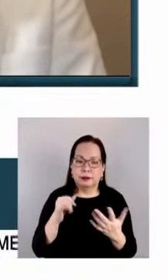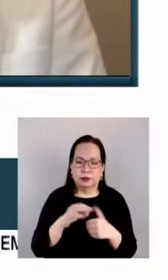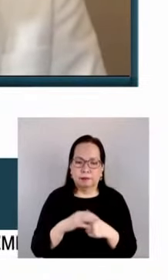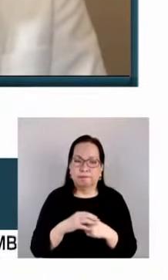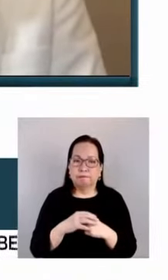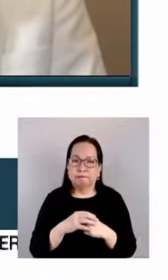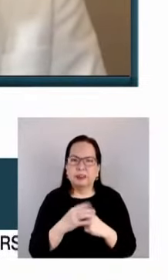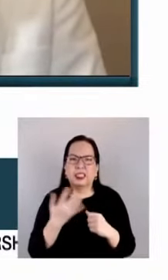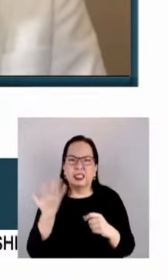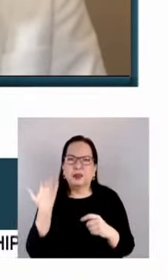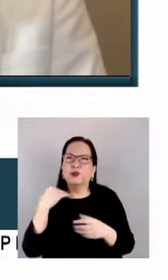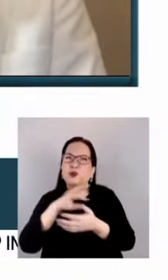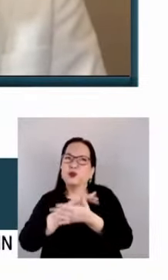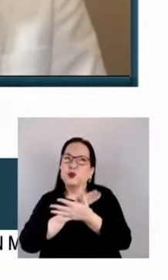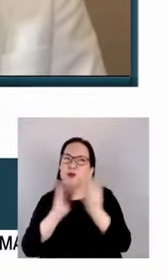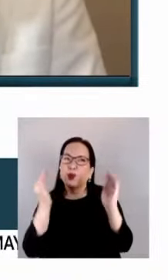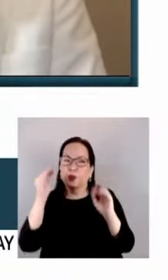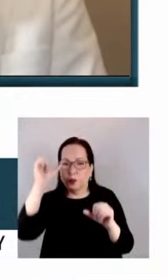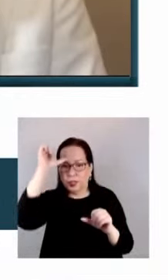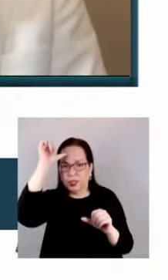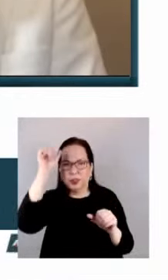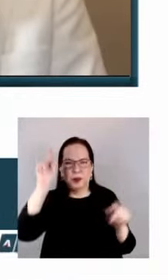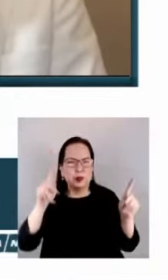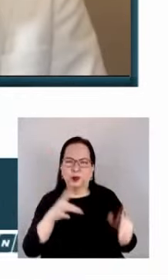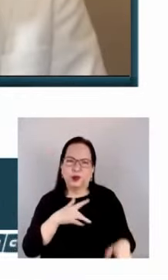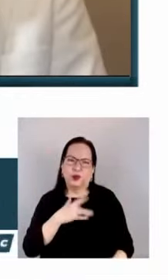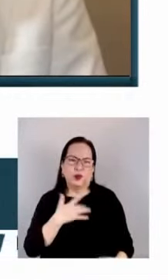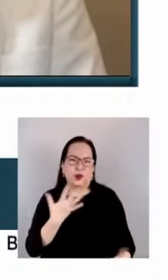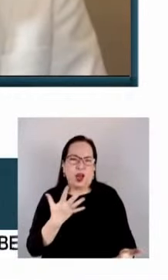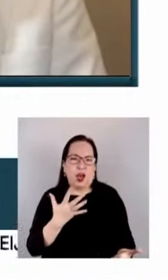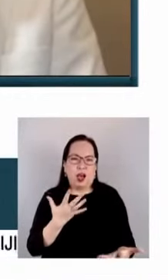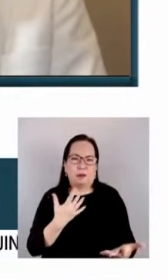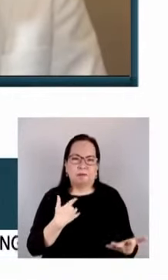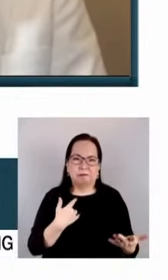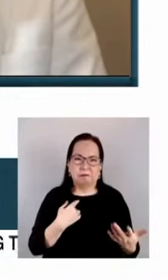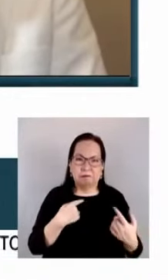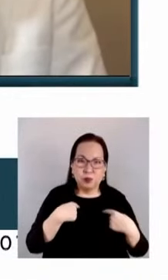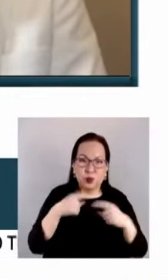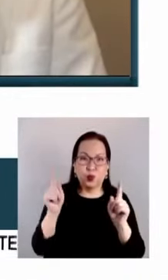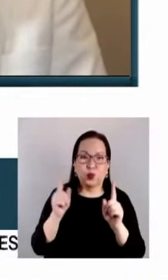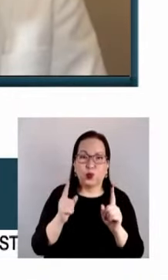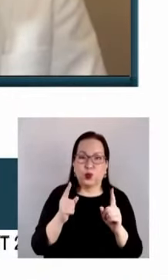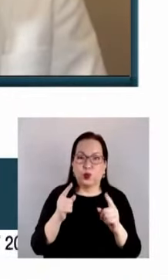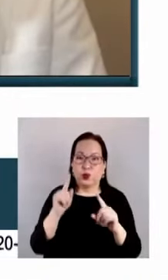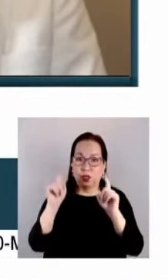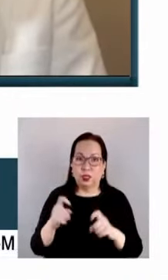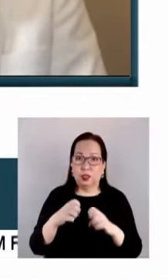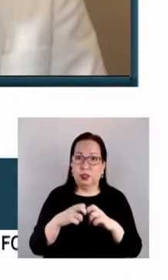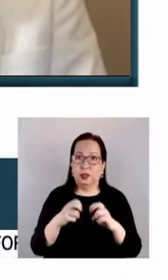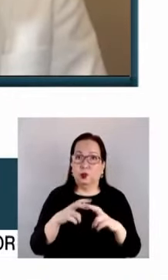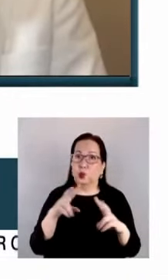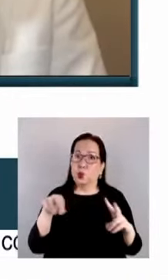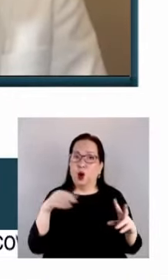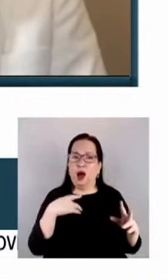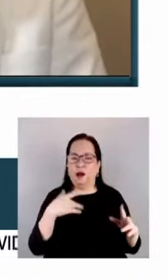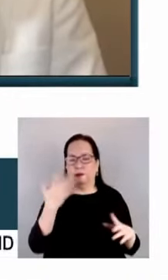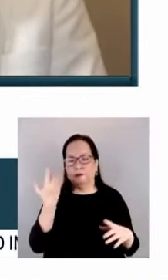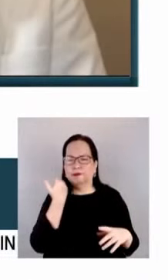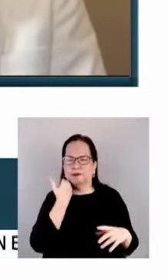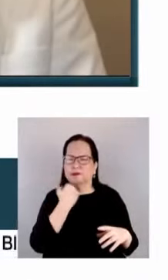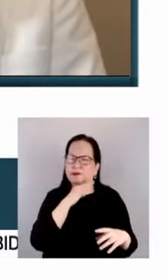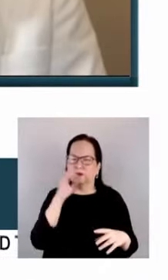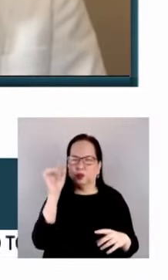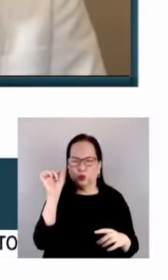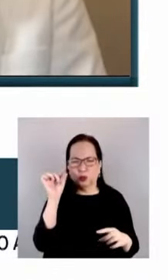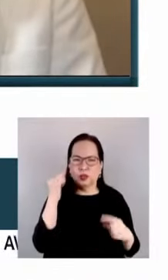think people are already encouraged to do the test, no? And as I mentioned, even those people who have mild symptoms, they will just stay at home, they will just rest,